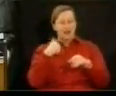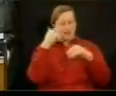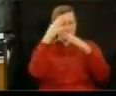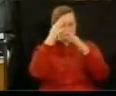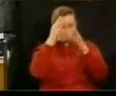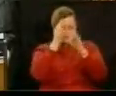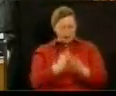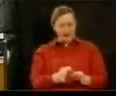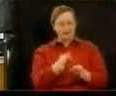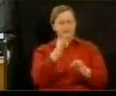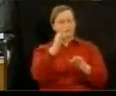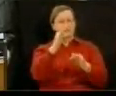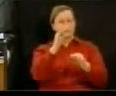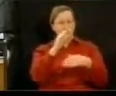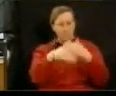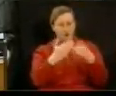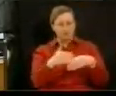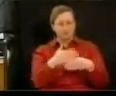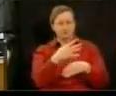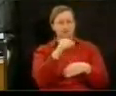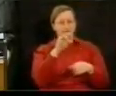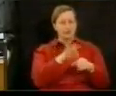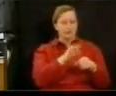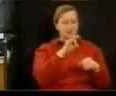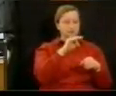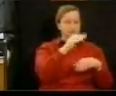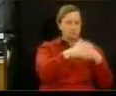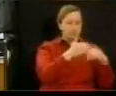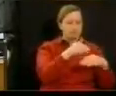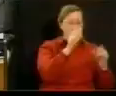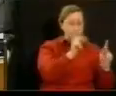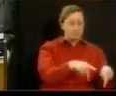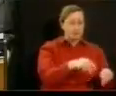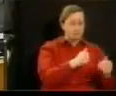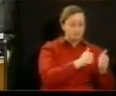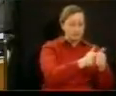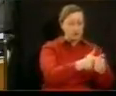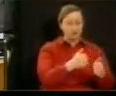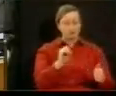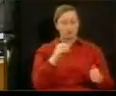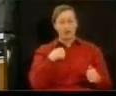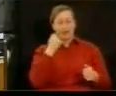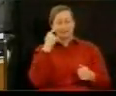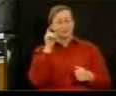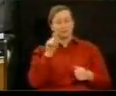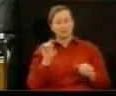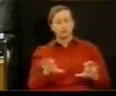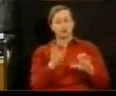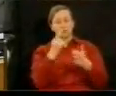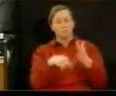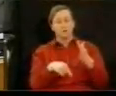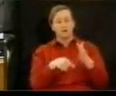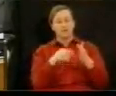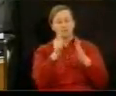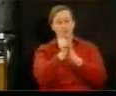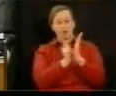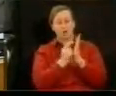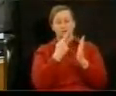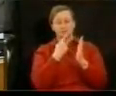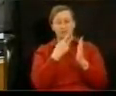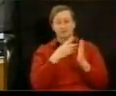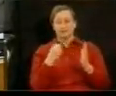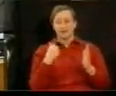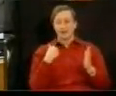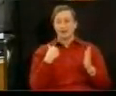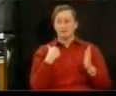follow, and the election is a process the people follow. And I just think we need to do what the law says and have faith in the people. If we appoint